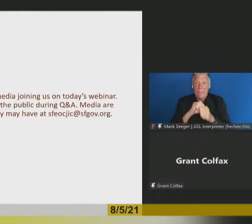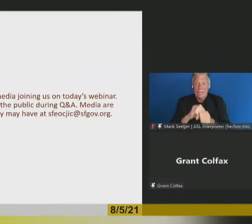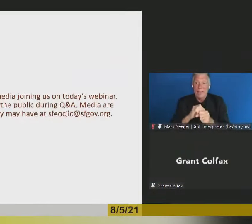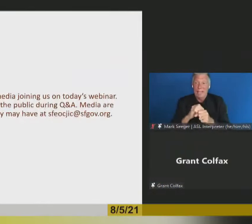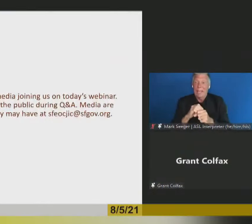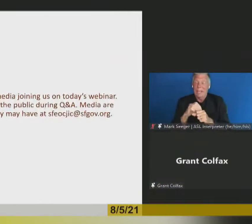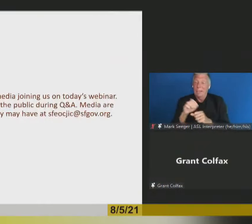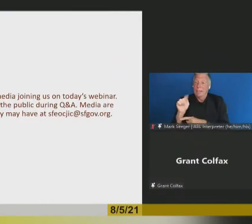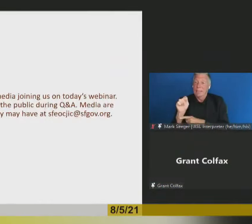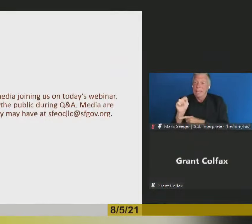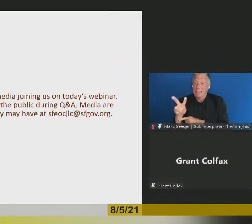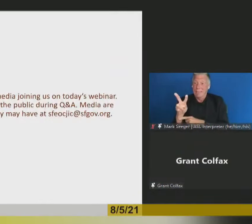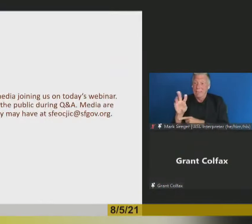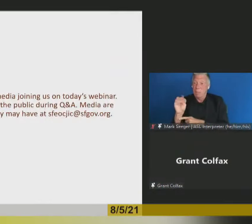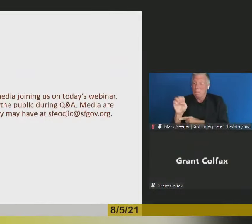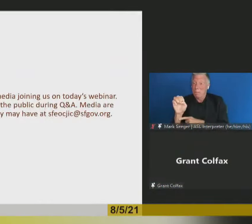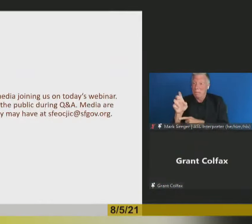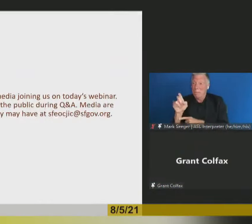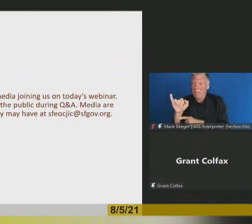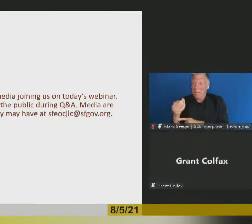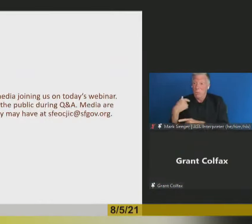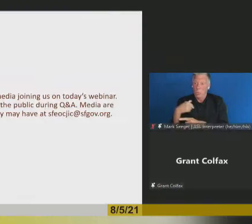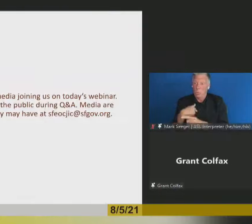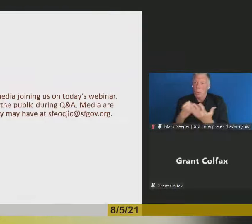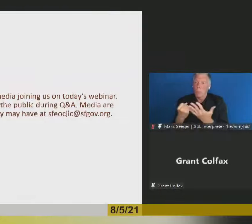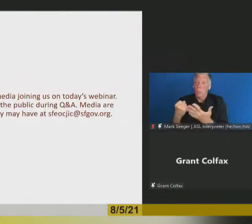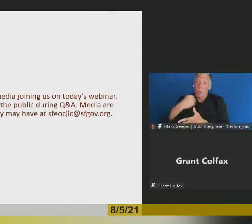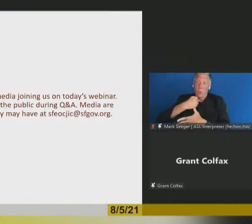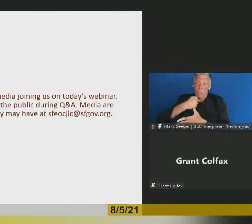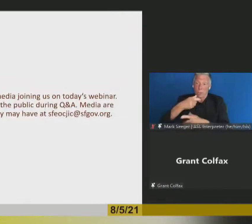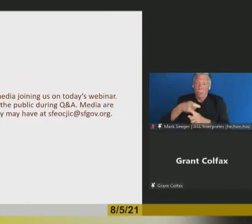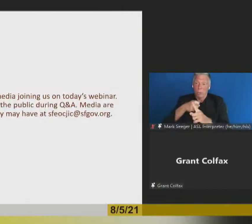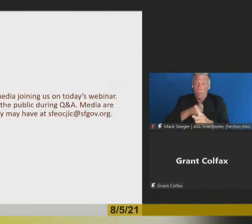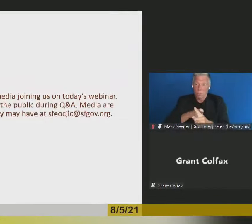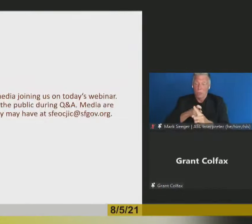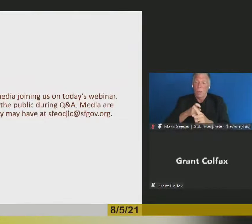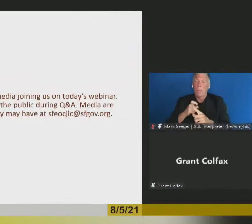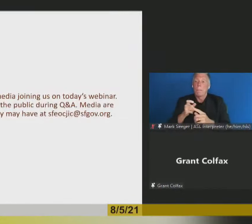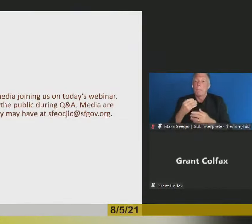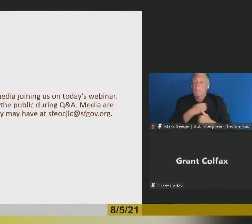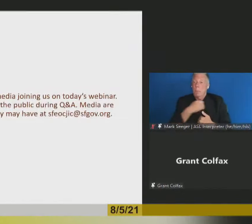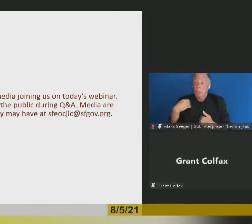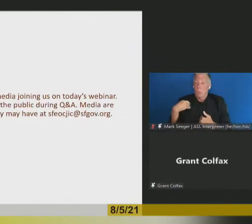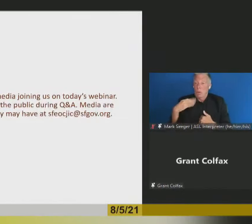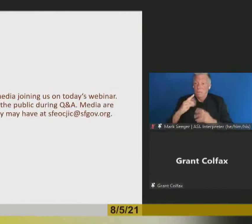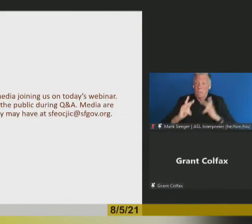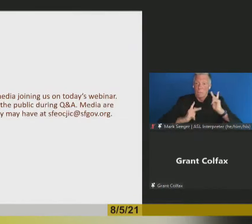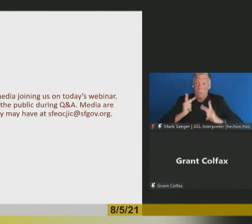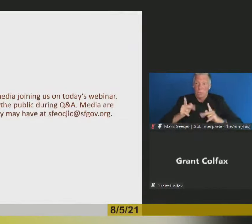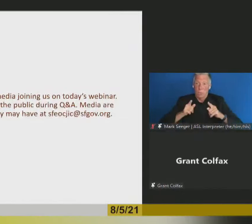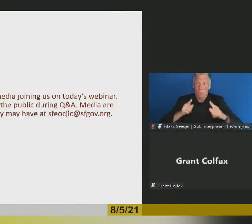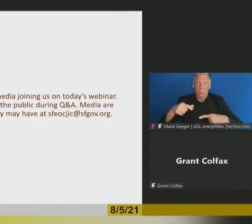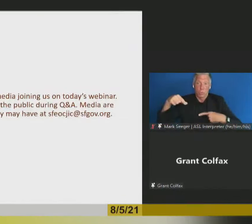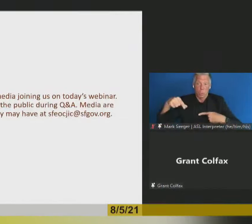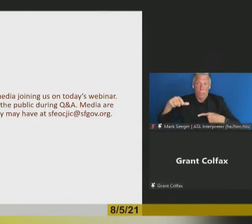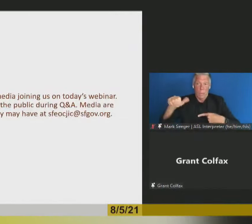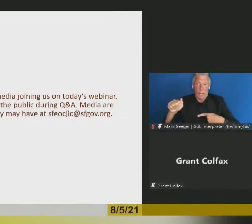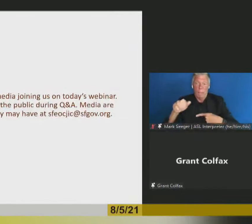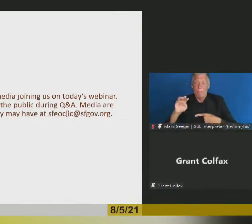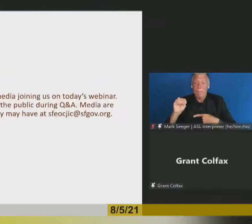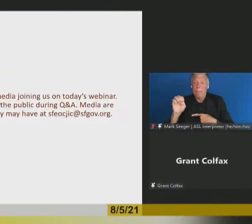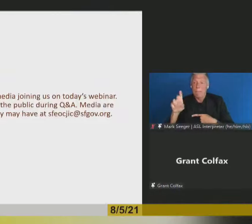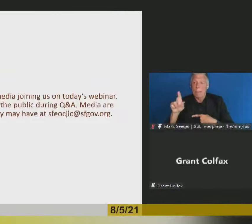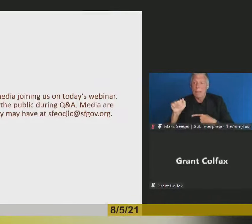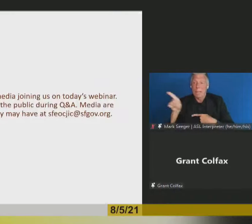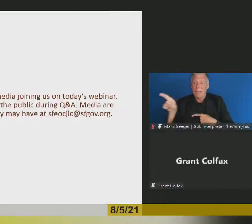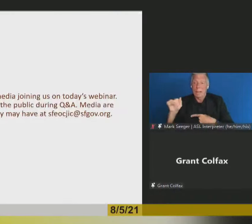will prioritizing questions from the member of the public during Q&A. Media will welcome to follow up with